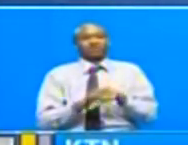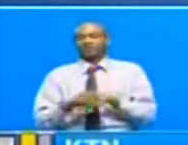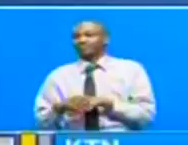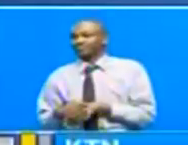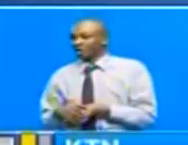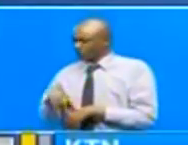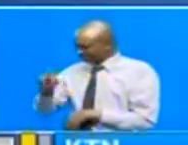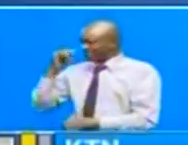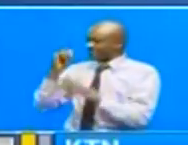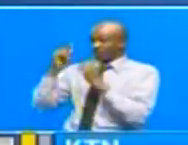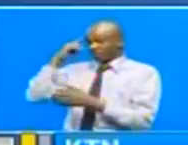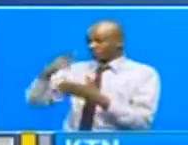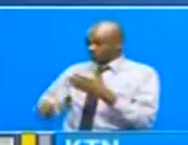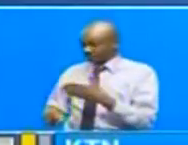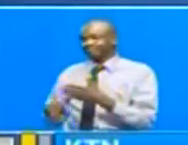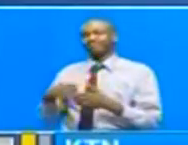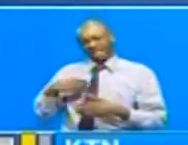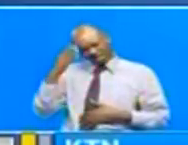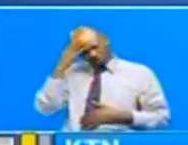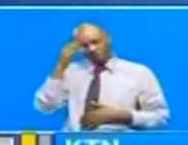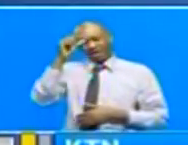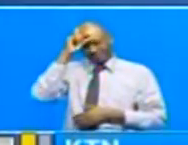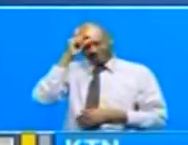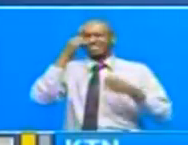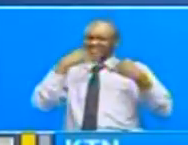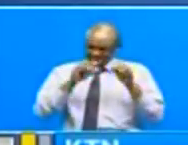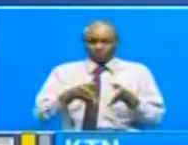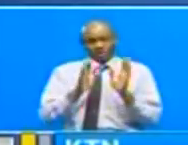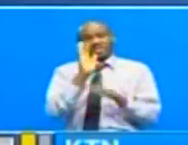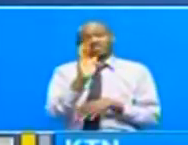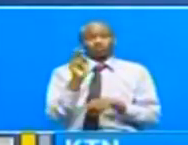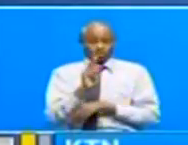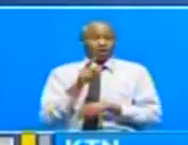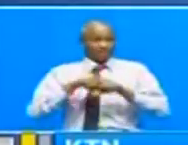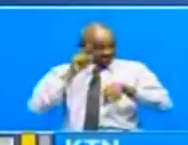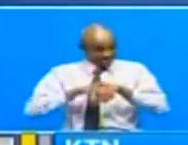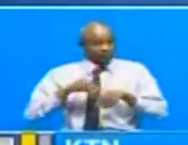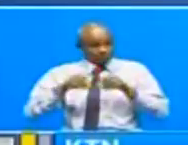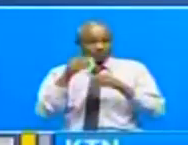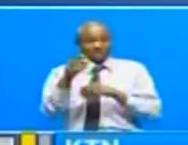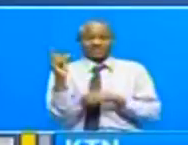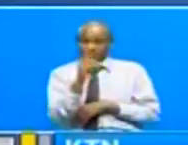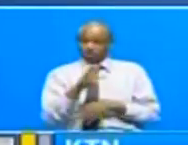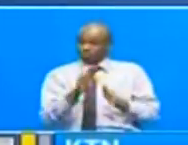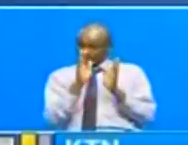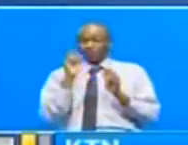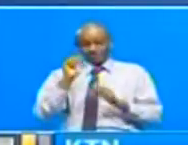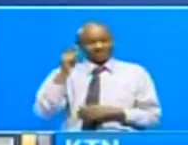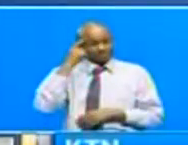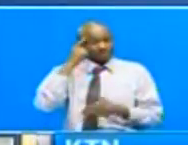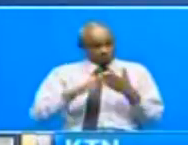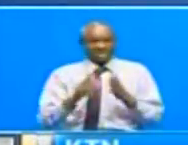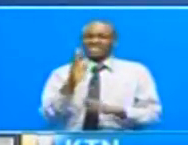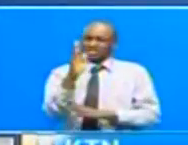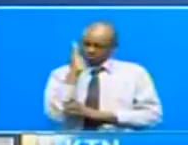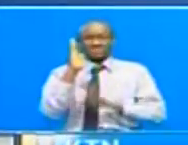this, Collins? The government is trying, and we are moving towards the right direction. But as we are moving towards digital, we need to put in mind that